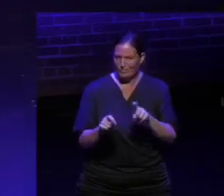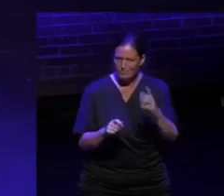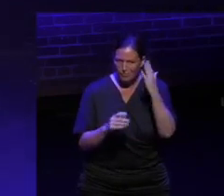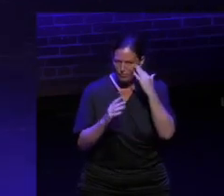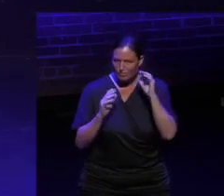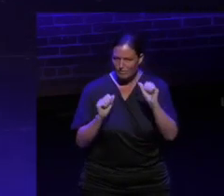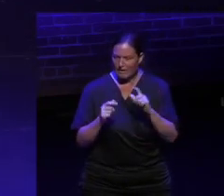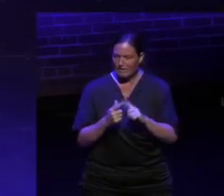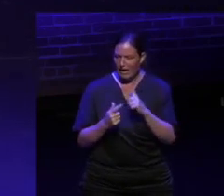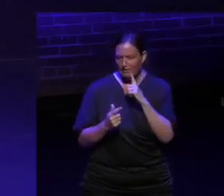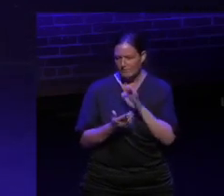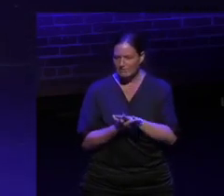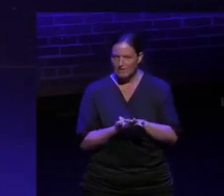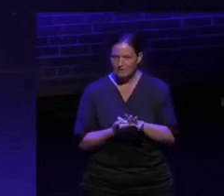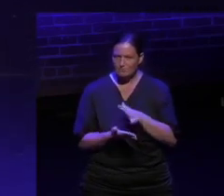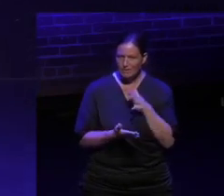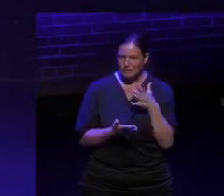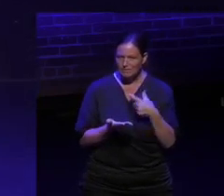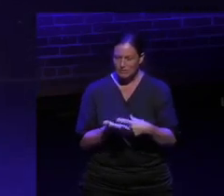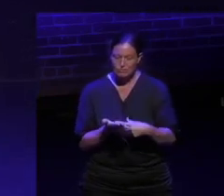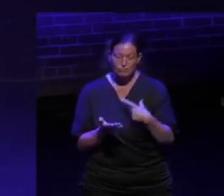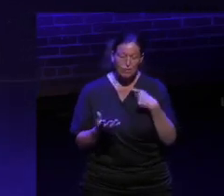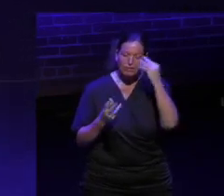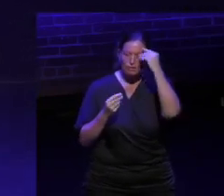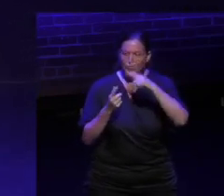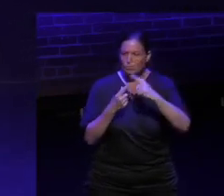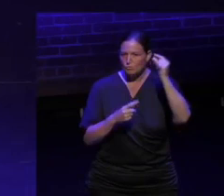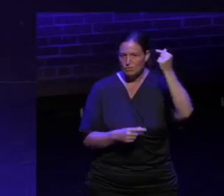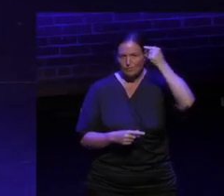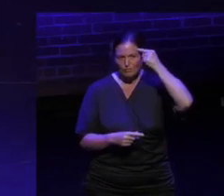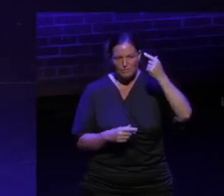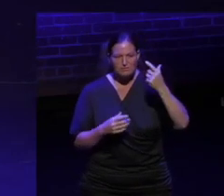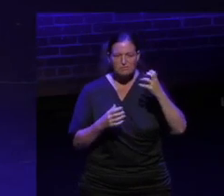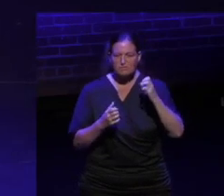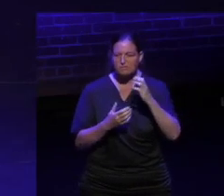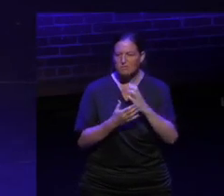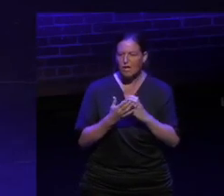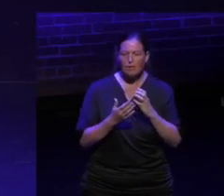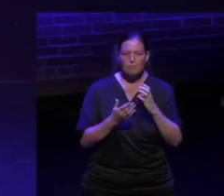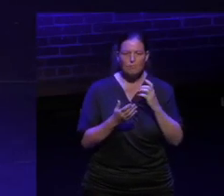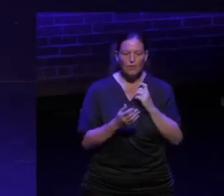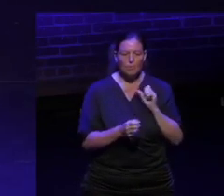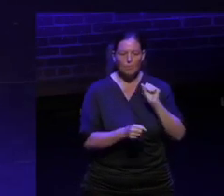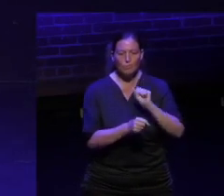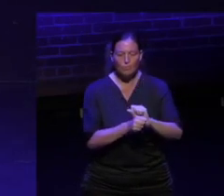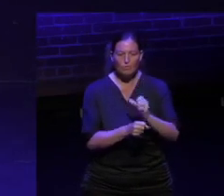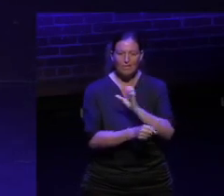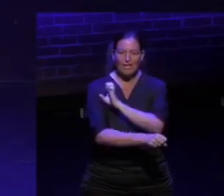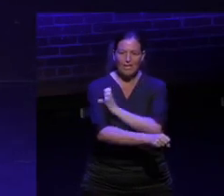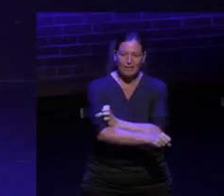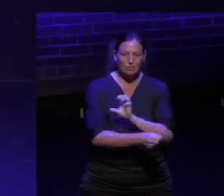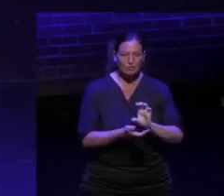can have a lively discussion. You know, when I think about what we do in government, there is this sort of return on investment component. We're not spending our money, we're